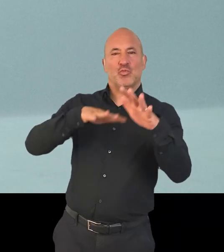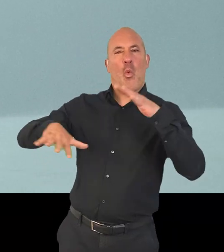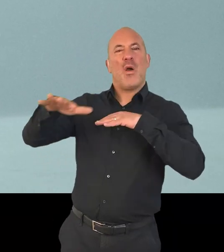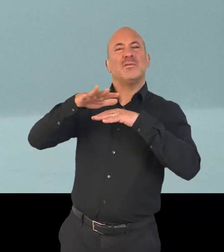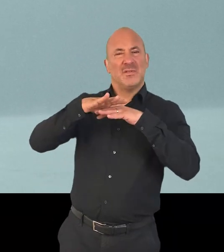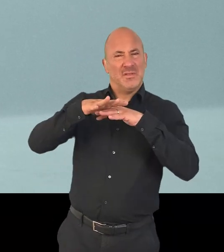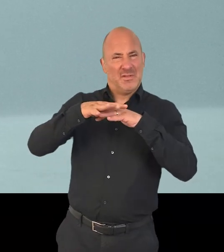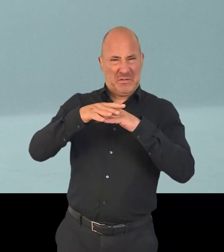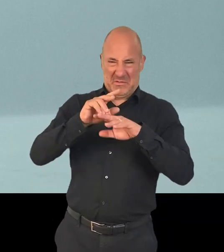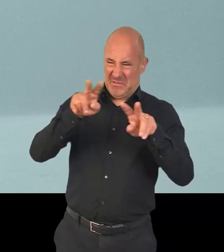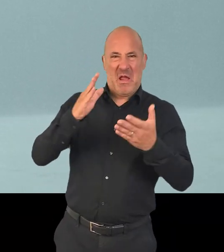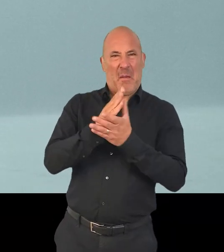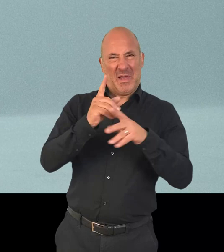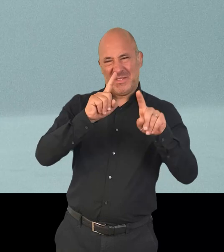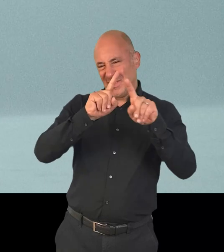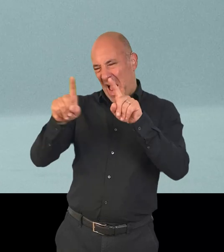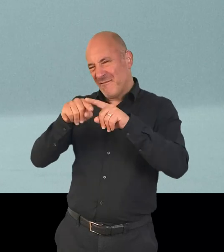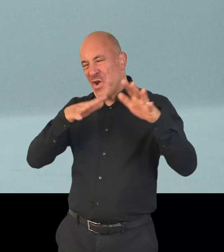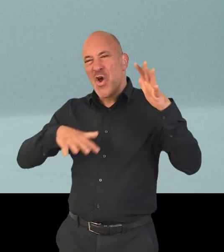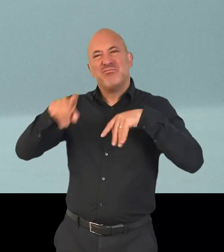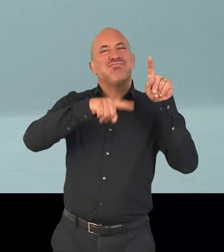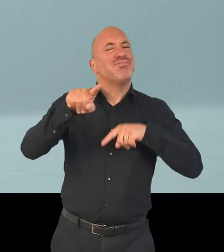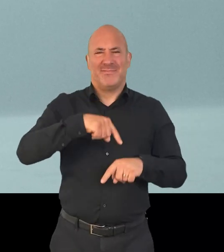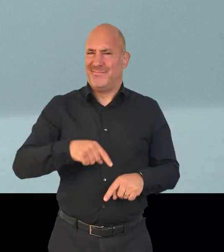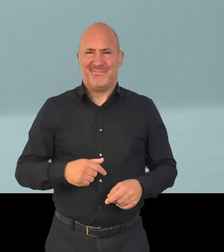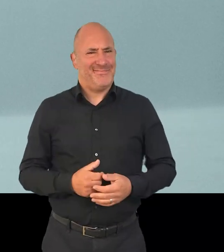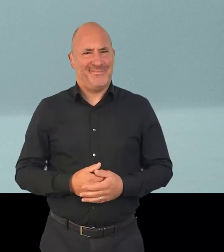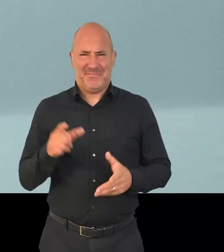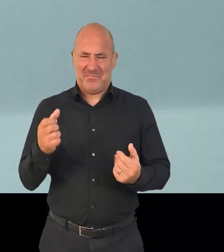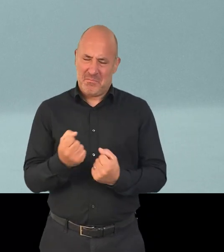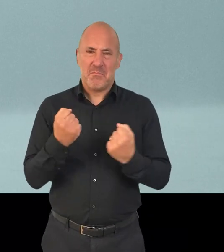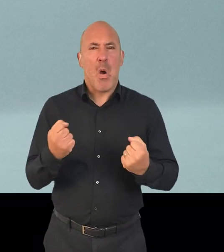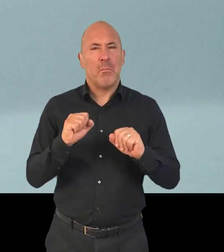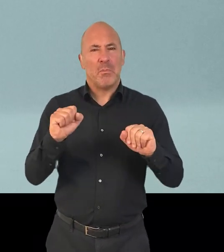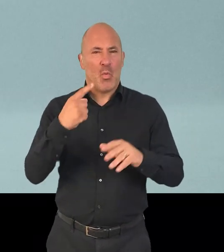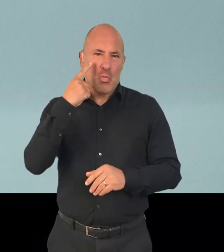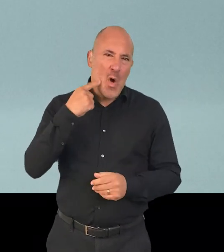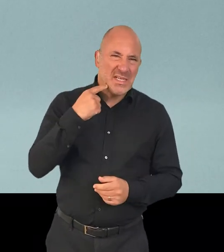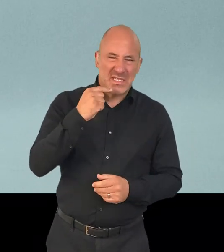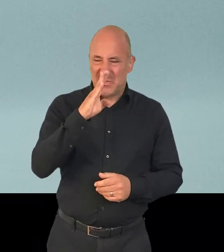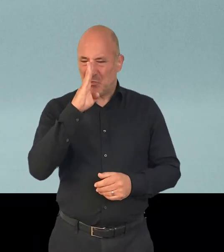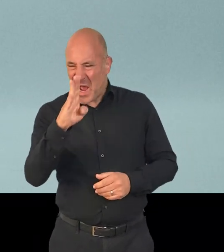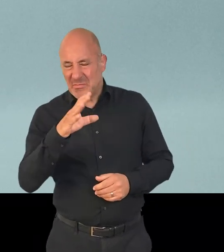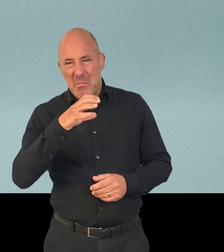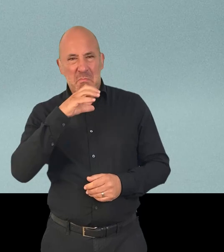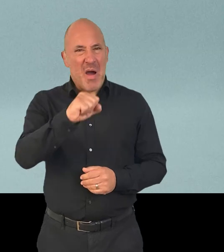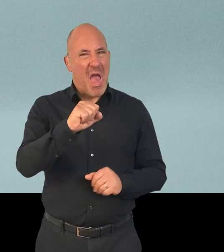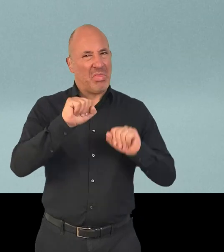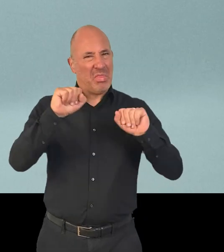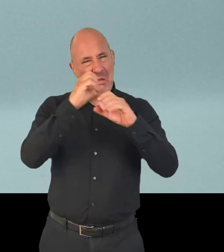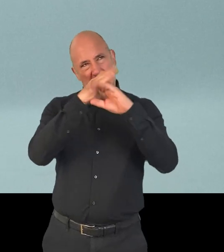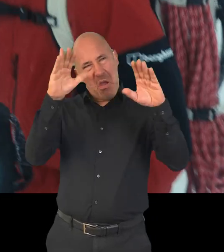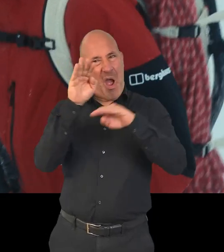The outdoors is not a particularly visibly diverse space. It's very dominated by this white, straight